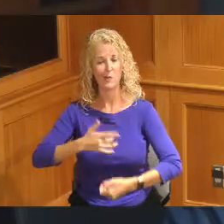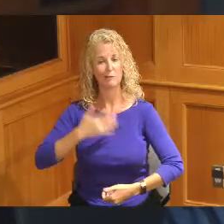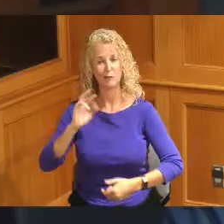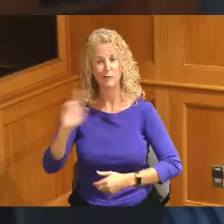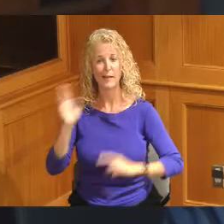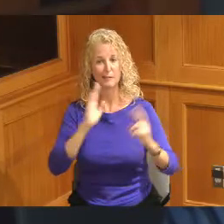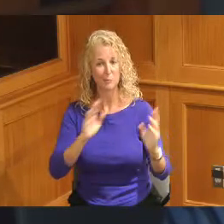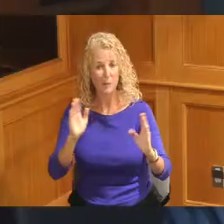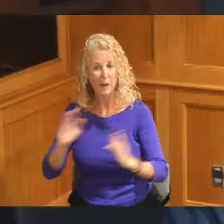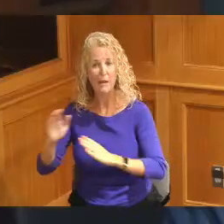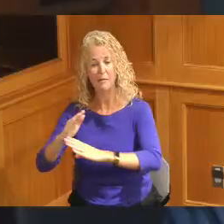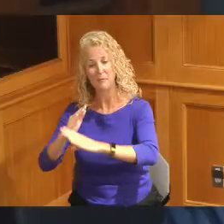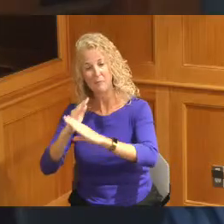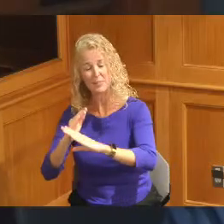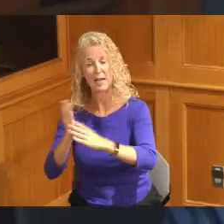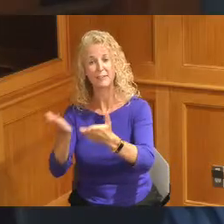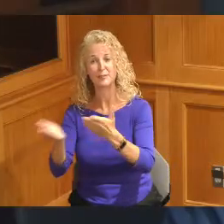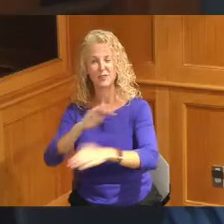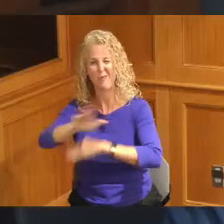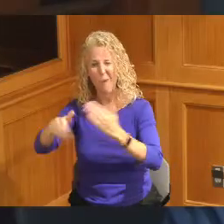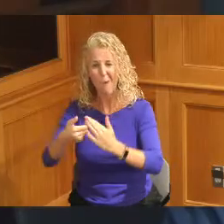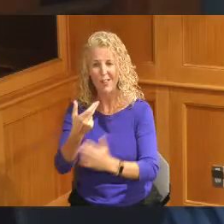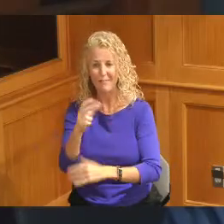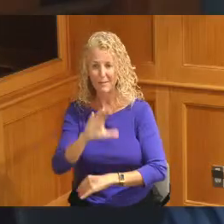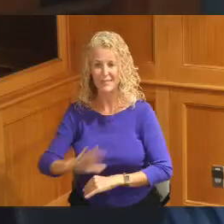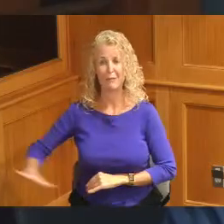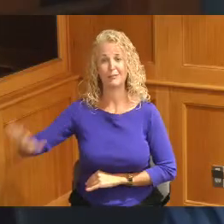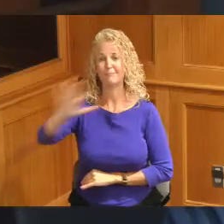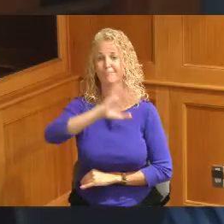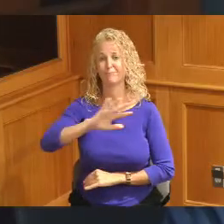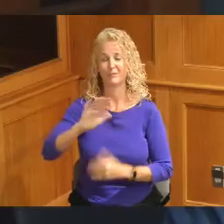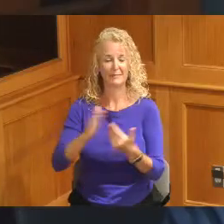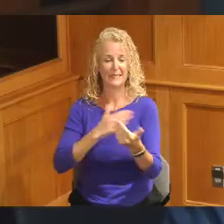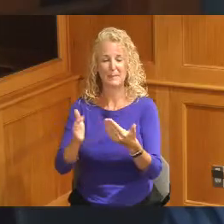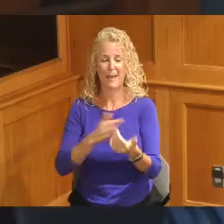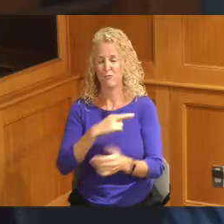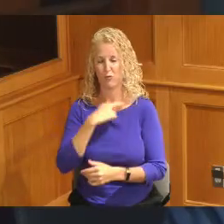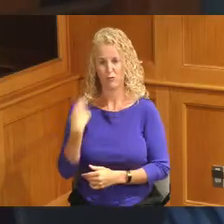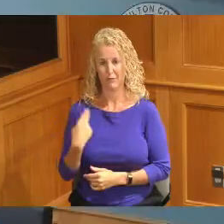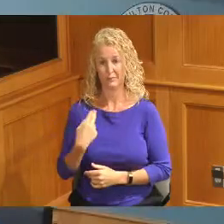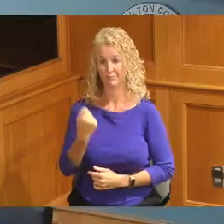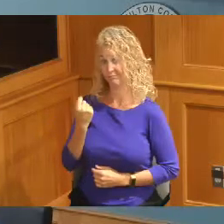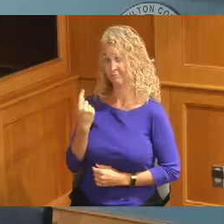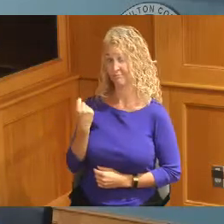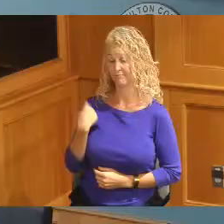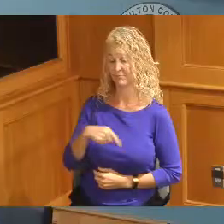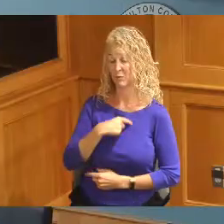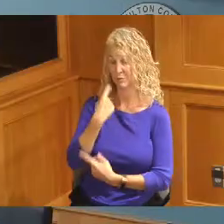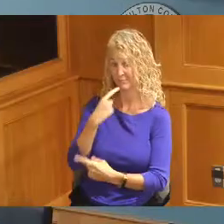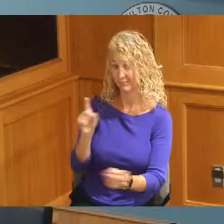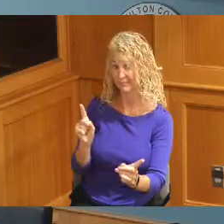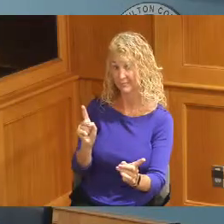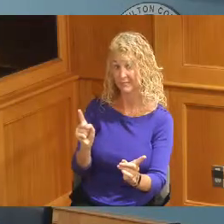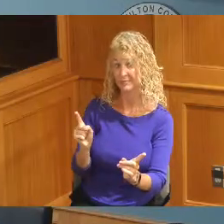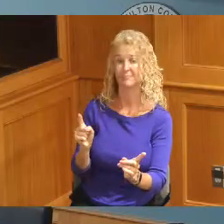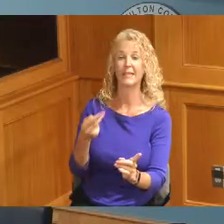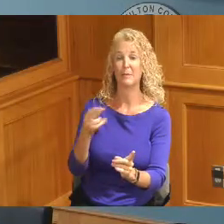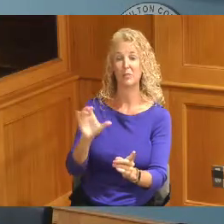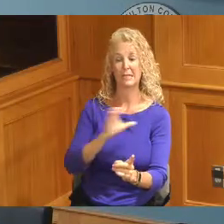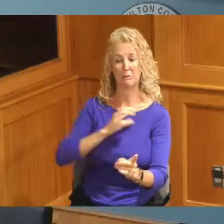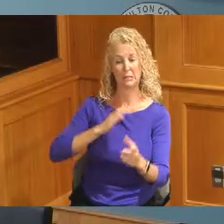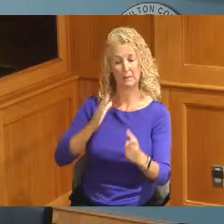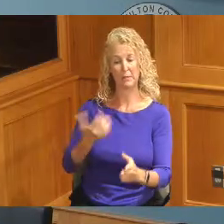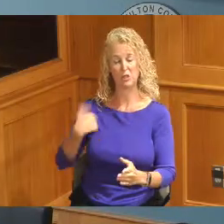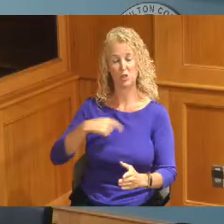and serve Hamilton County against all hazards and risks. And be it further proclaimed that the Board of County Commissioners of Hamilton County